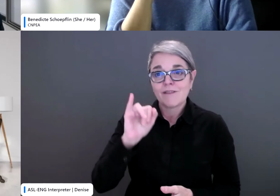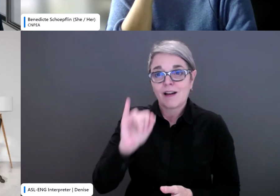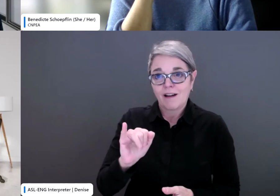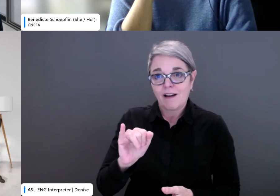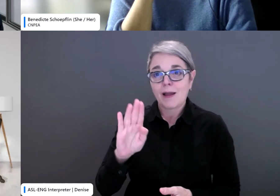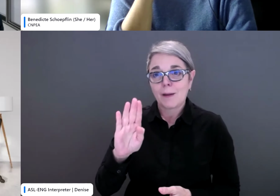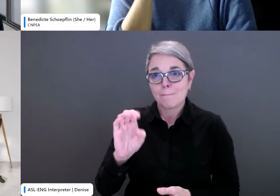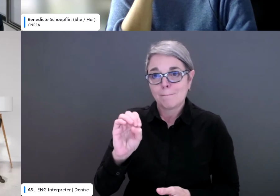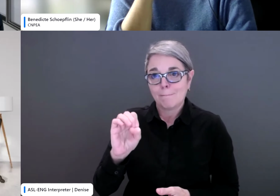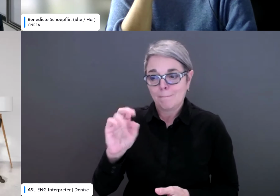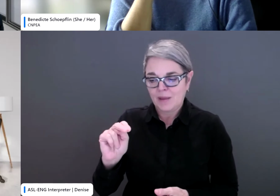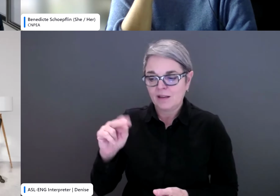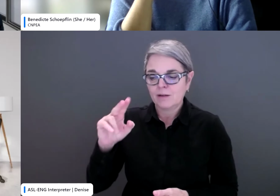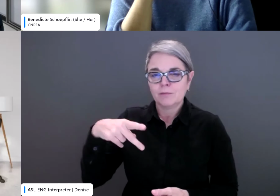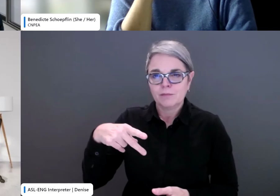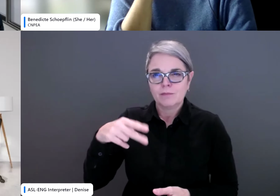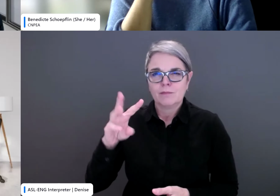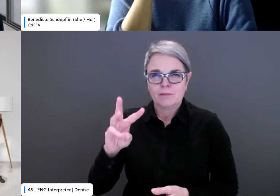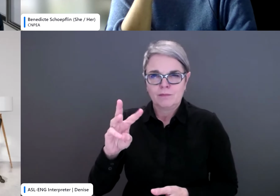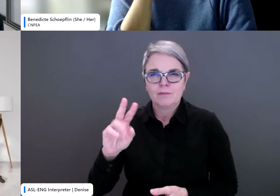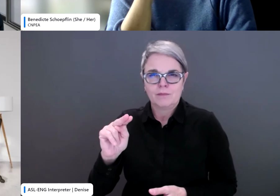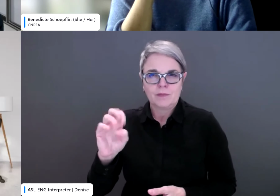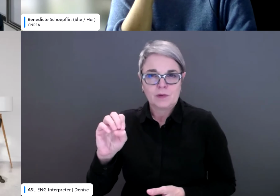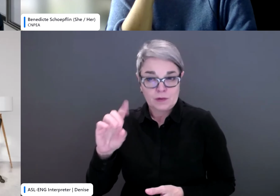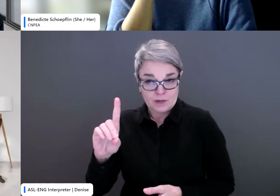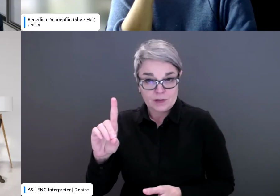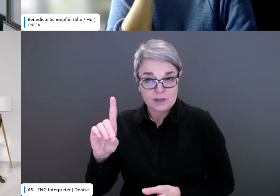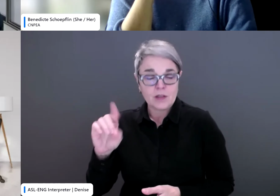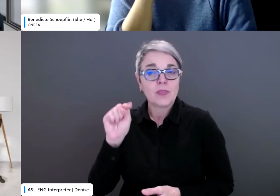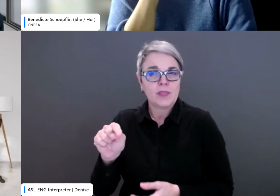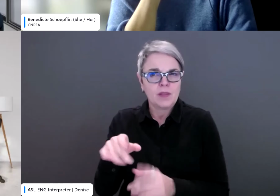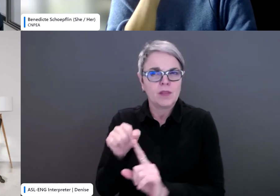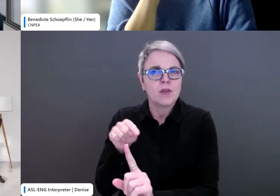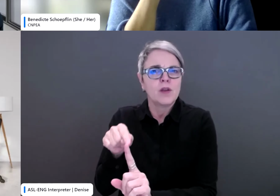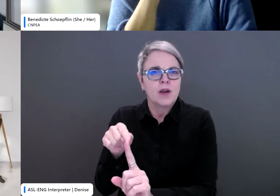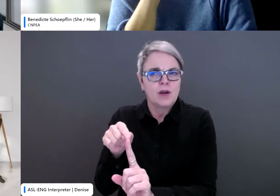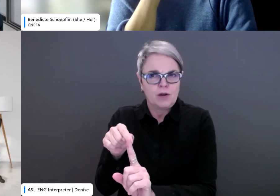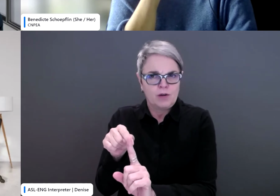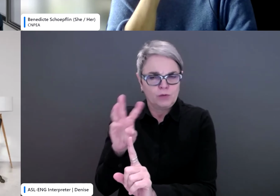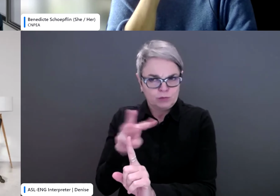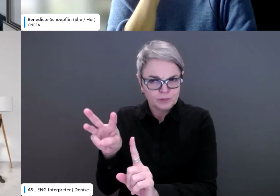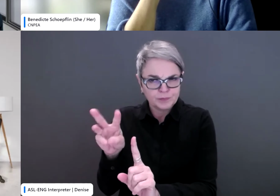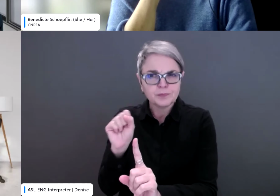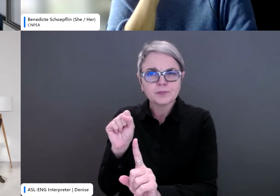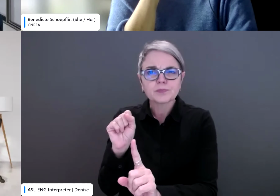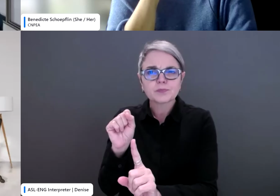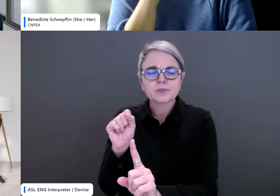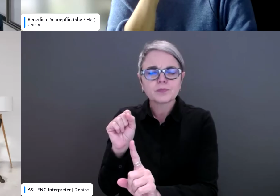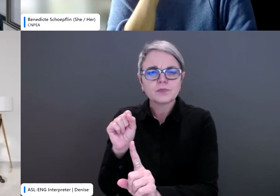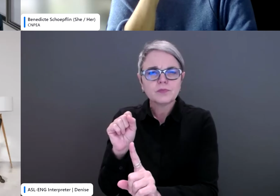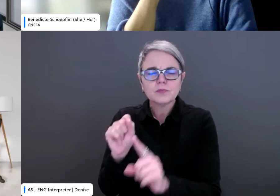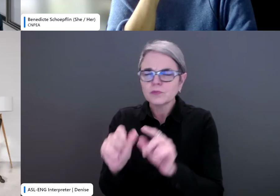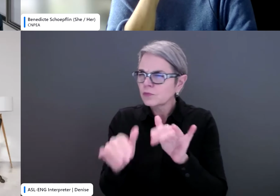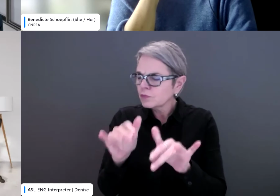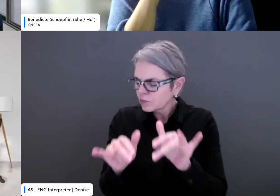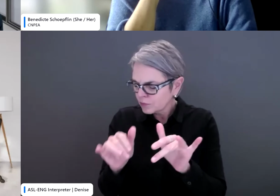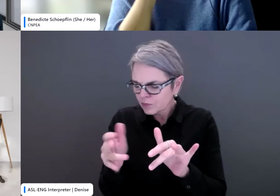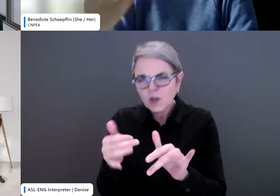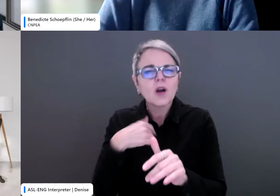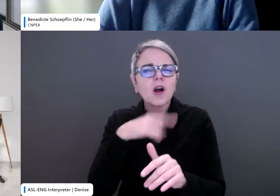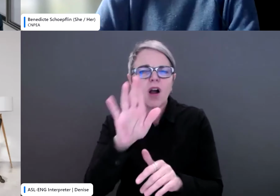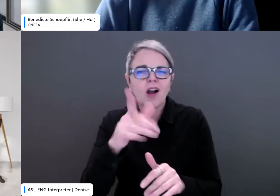and on Have I Been Pwned, you punch in, why don't I share my screen